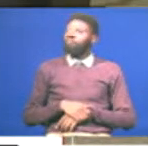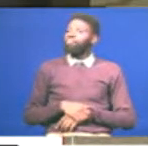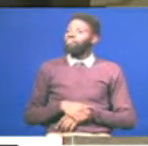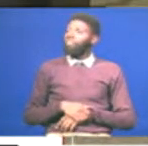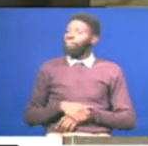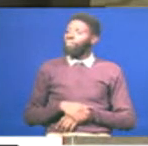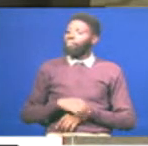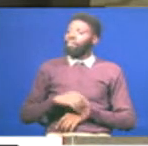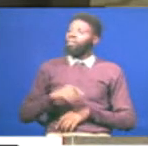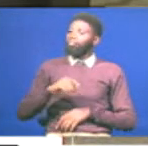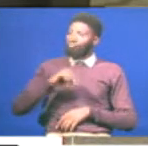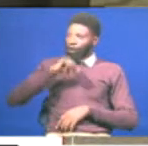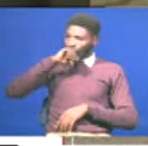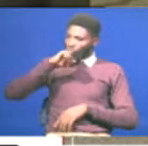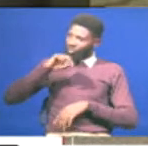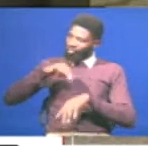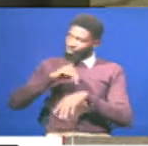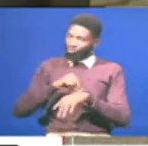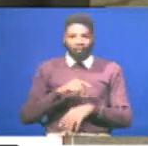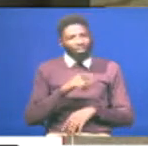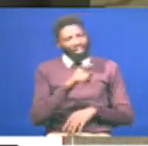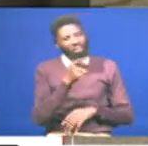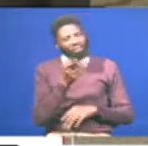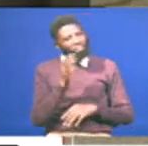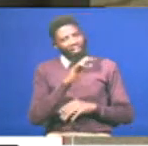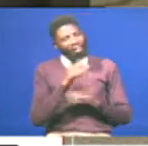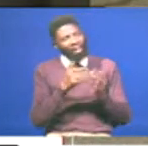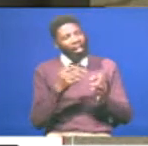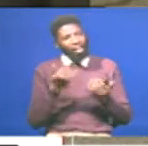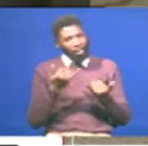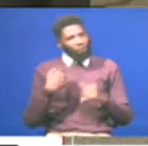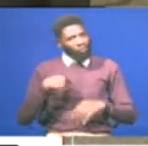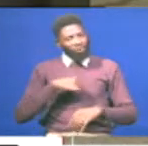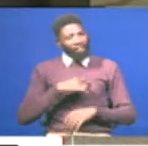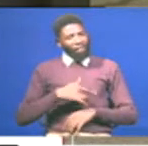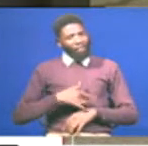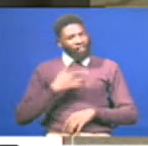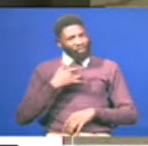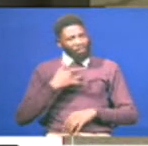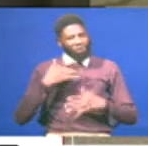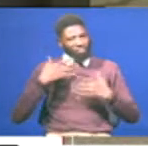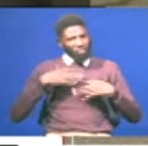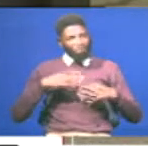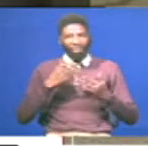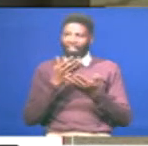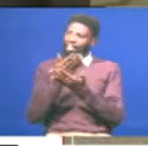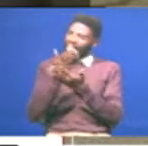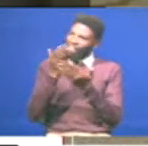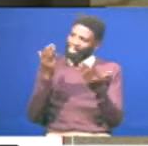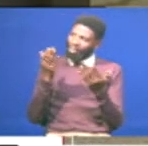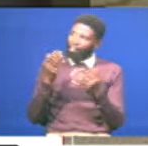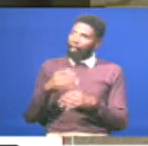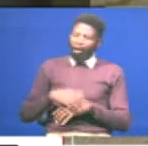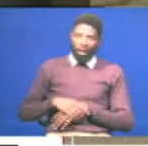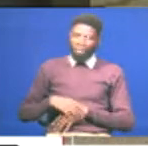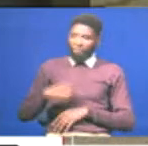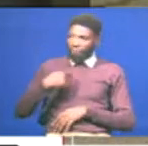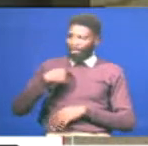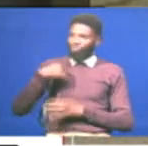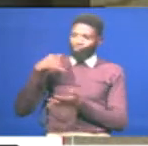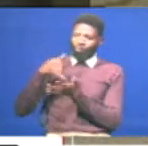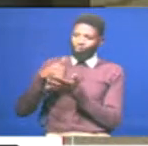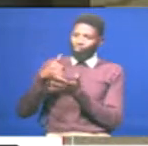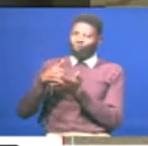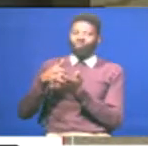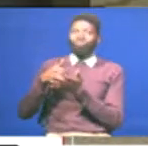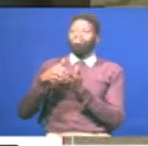Patriotism. Giving back, because we're actually getting a brain drain now. Actually, we have a brain circulation because I'm heavily involved in matters of diaspora